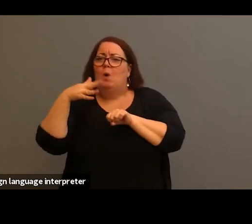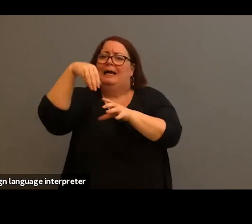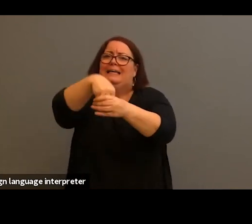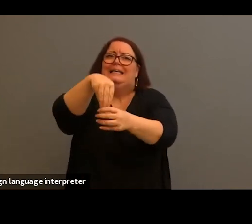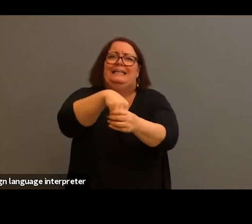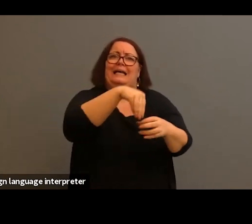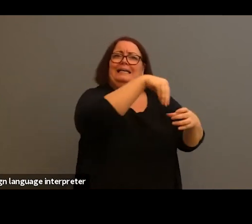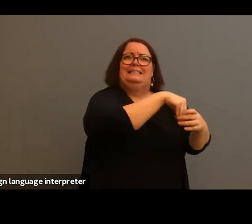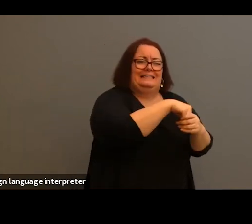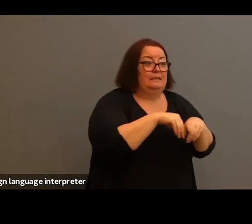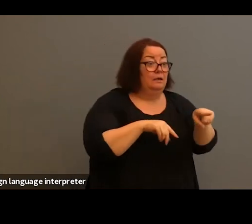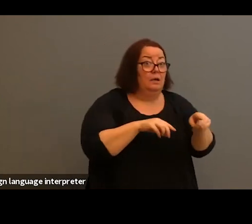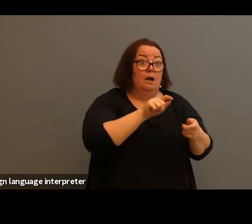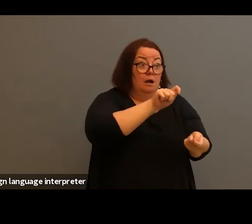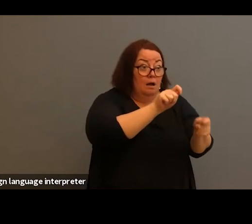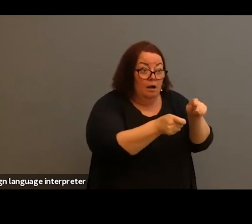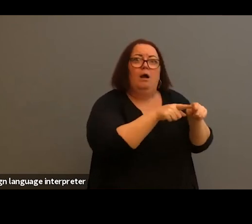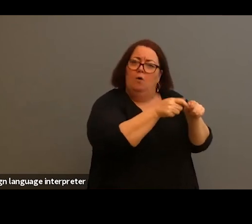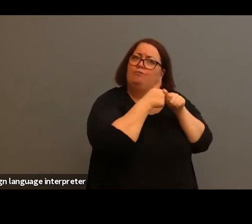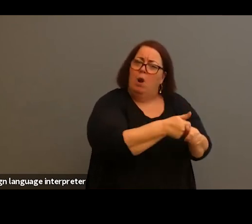we have put forward